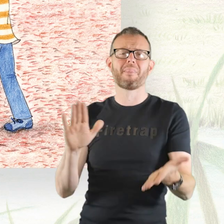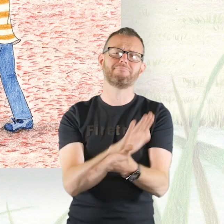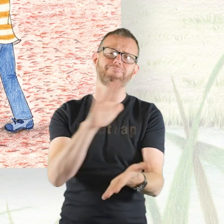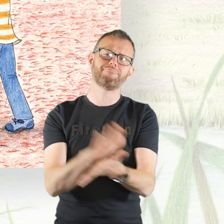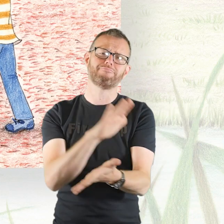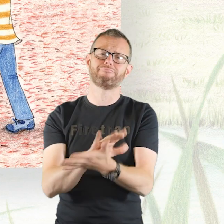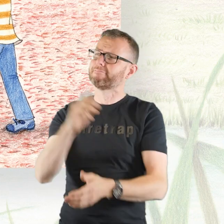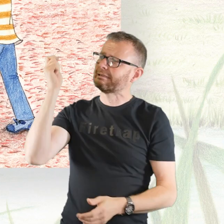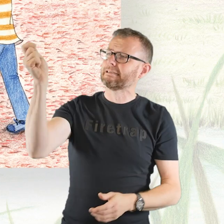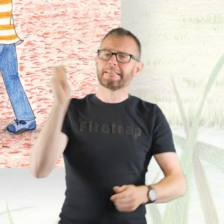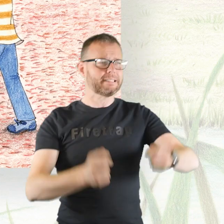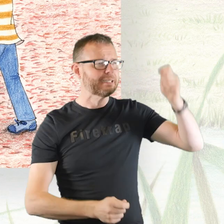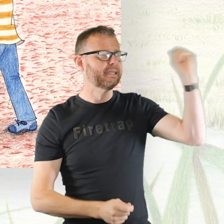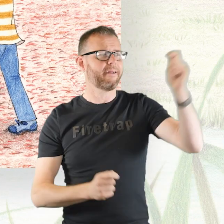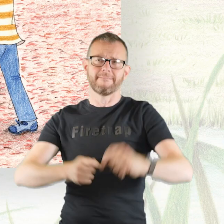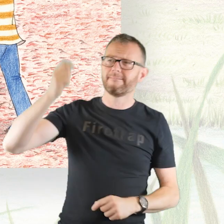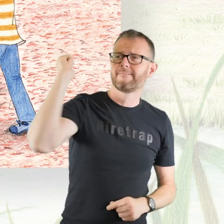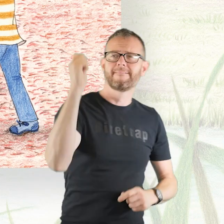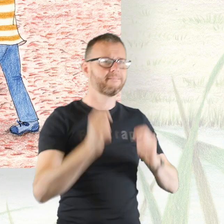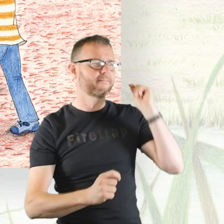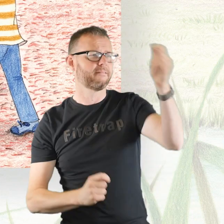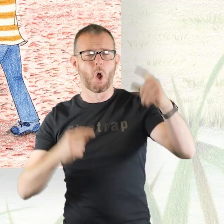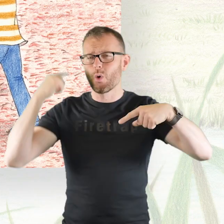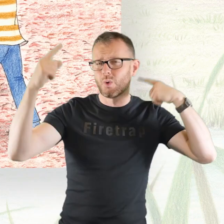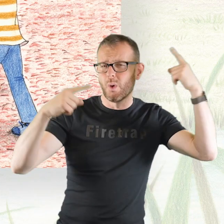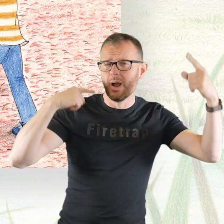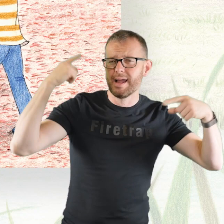They both enjoyed hitting the gongs.